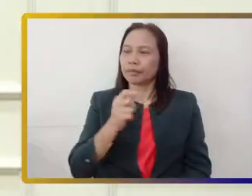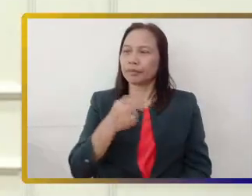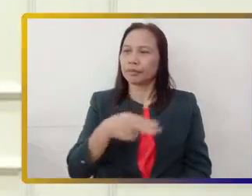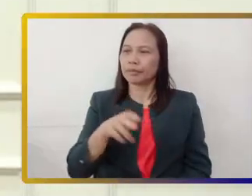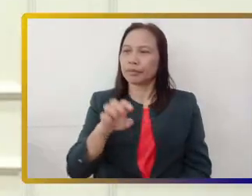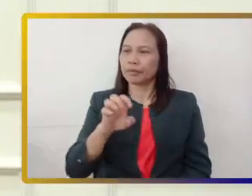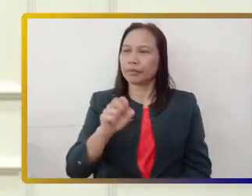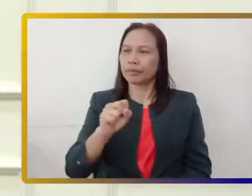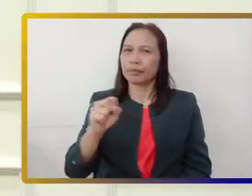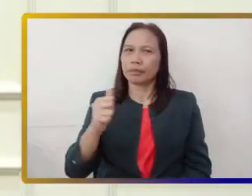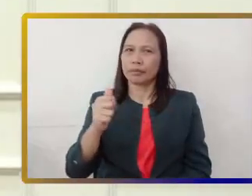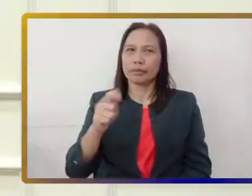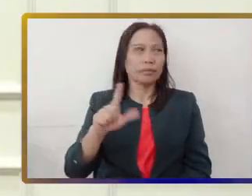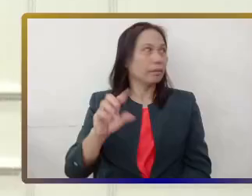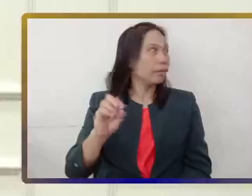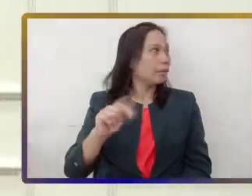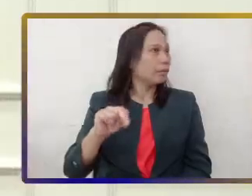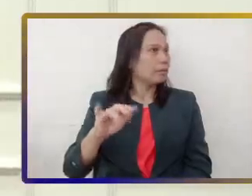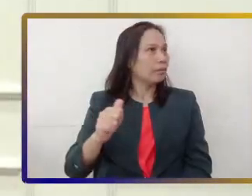ver